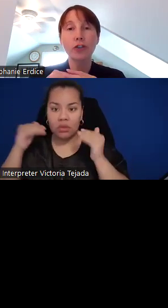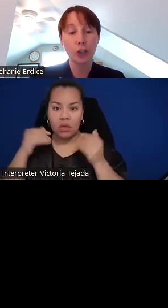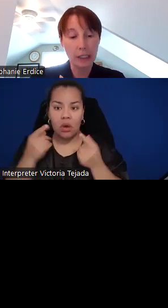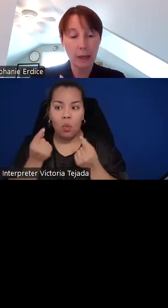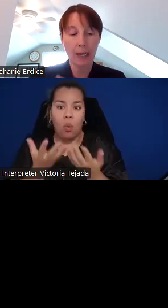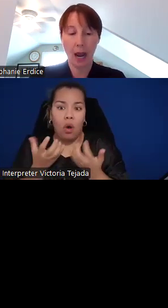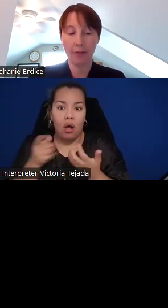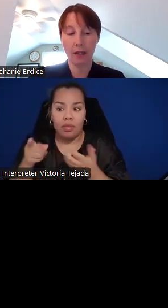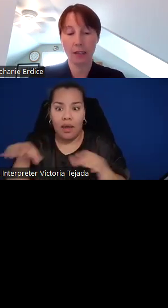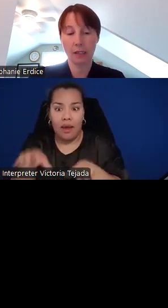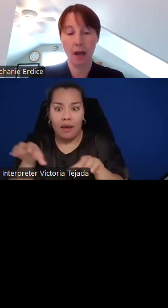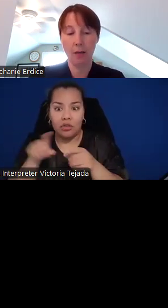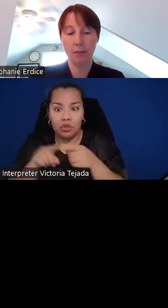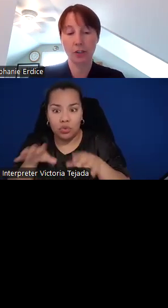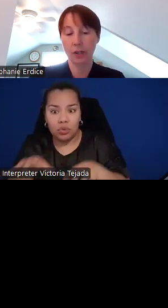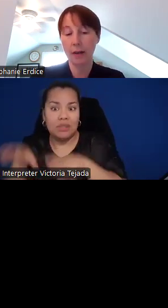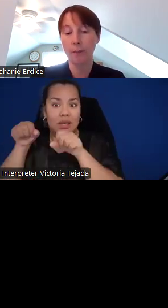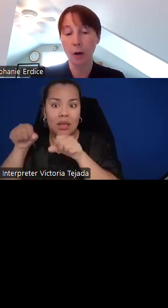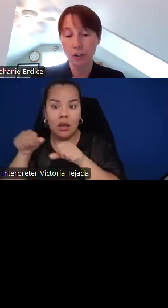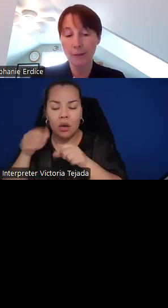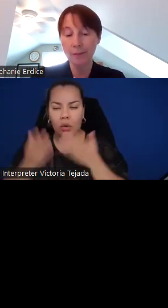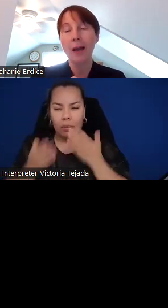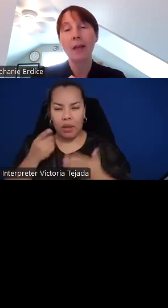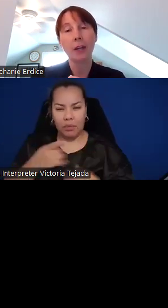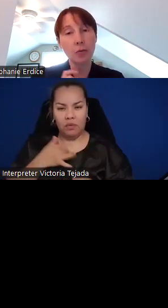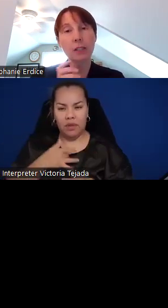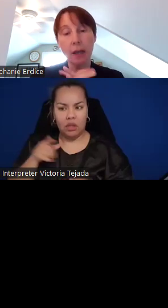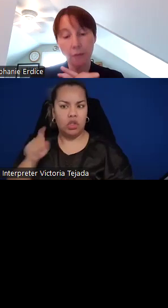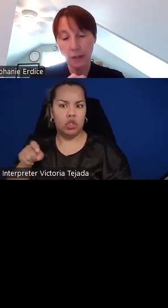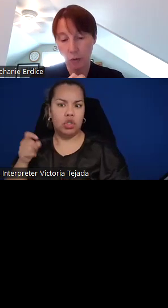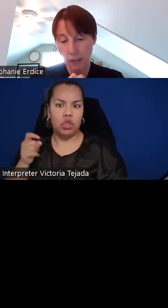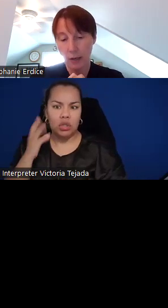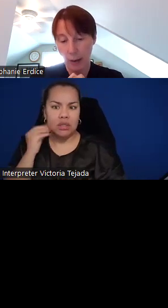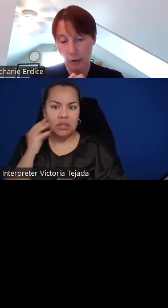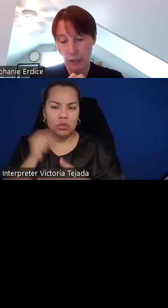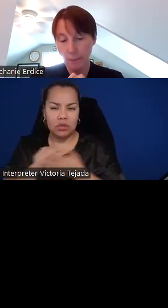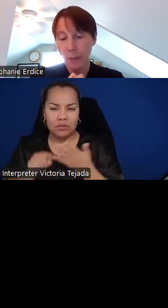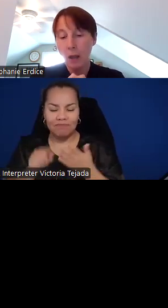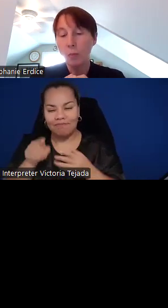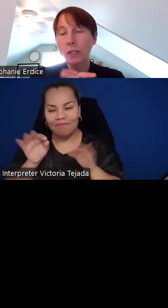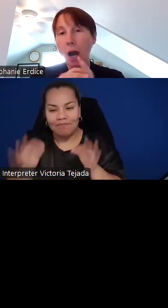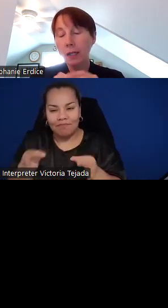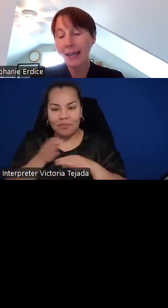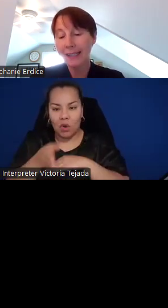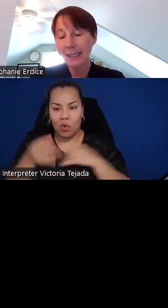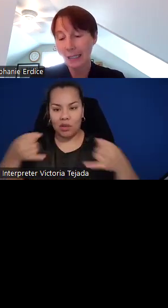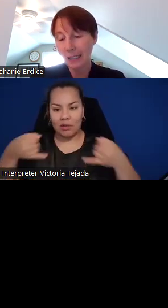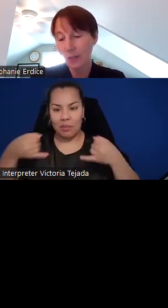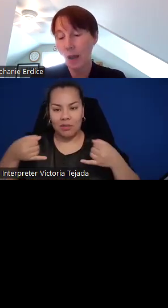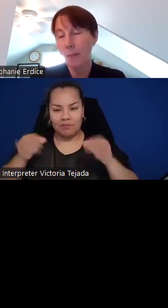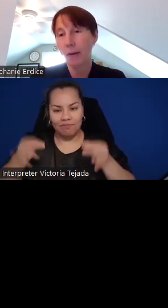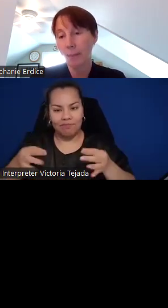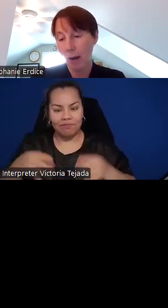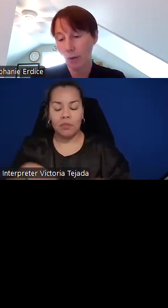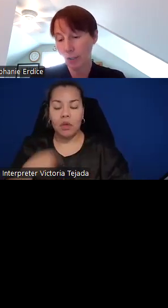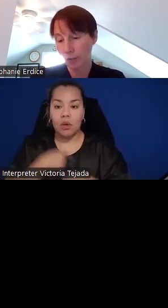think they should be having some certain kind of emotion, then you are definitely crossing a boundary. We talked